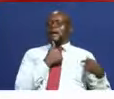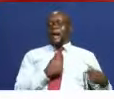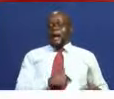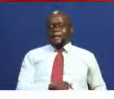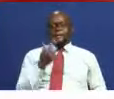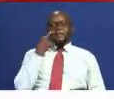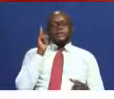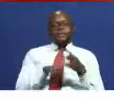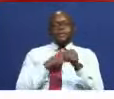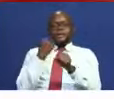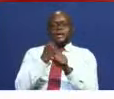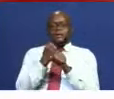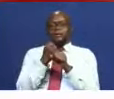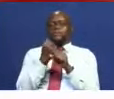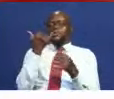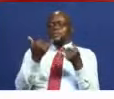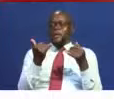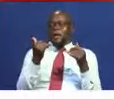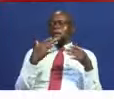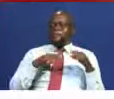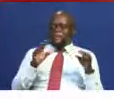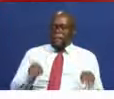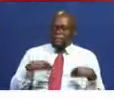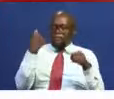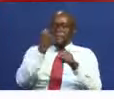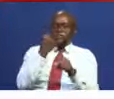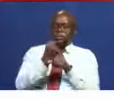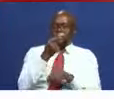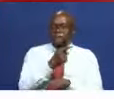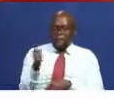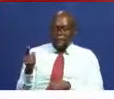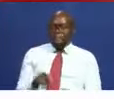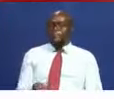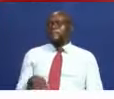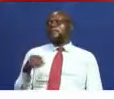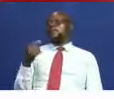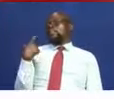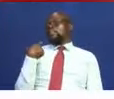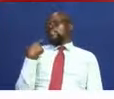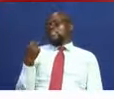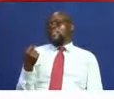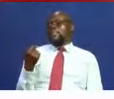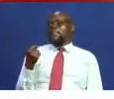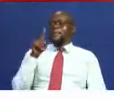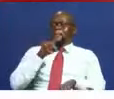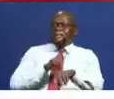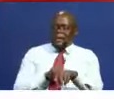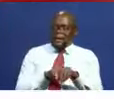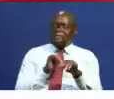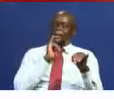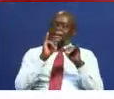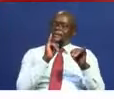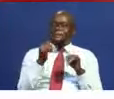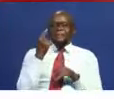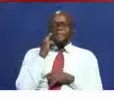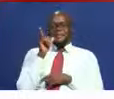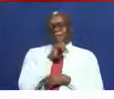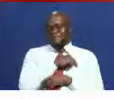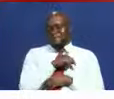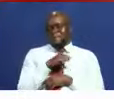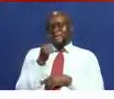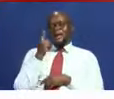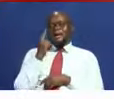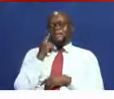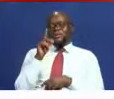people and provide jobs for them. I looked at him the other day as he was being interviewed, and I